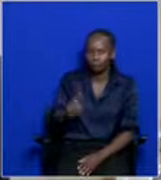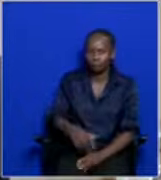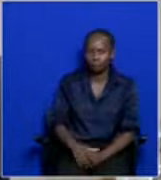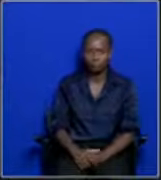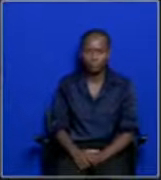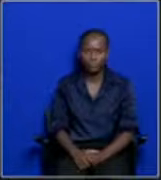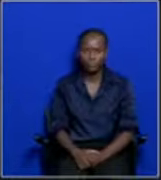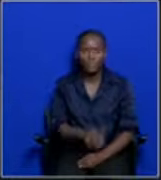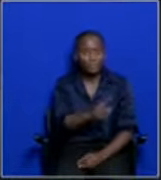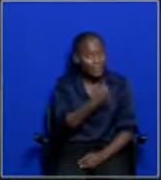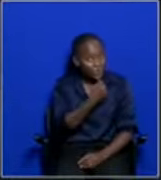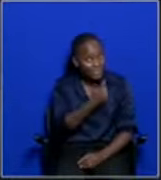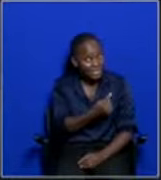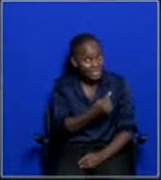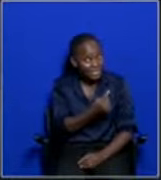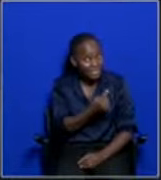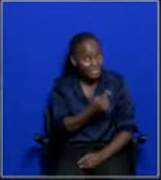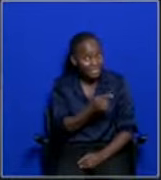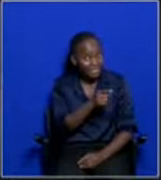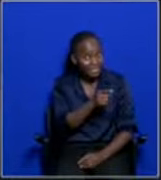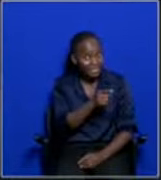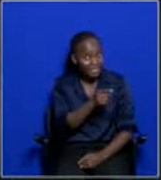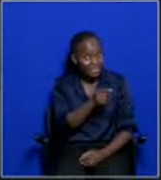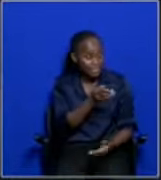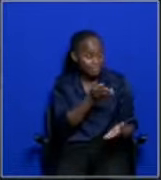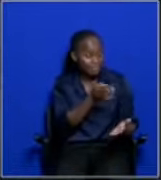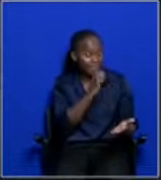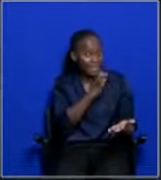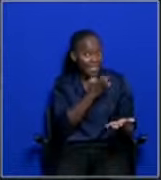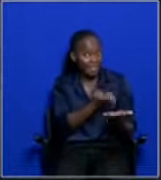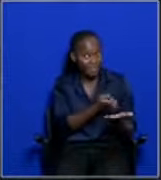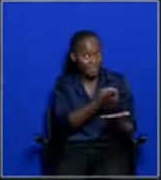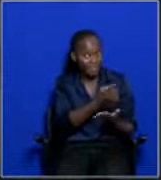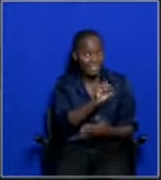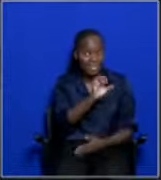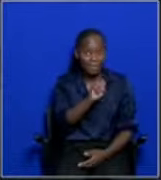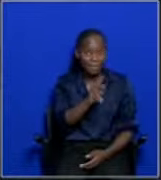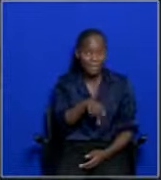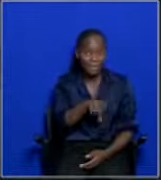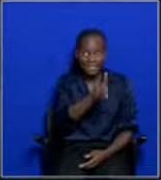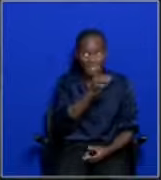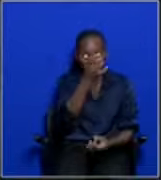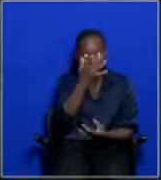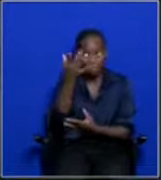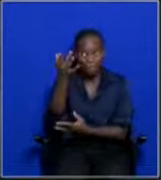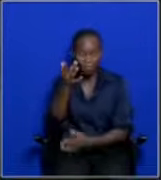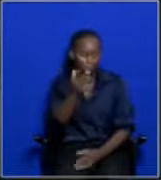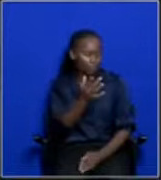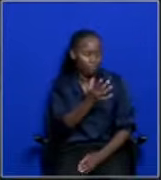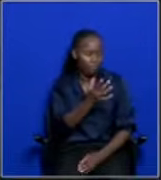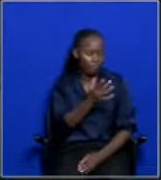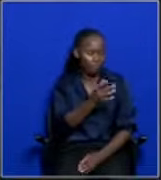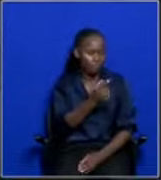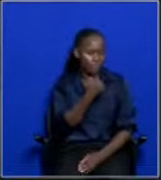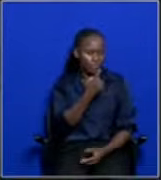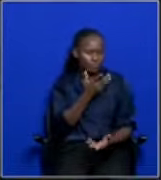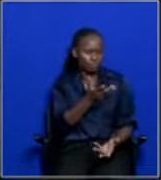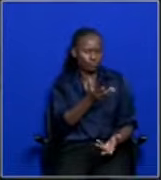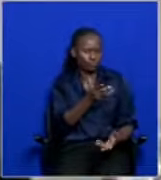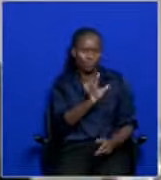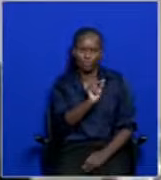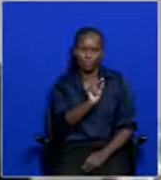that this is evidence that the MPD became aware Indeed. of the Yes. Rosebank incident. Yes, I referred him to that based